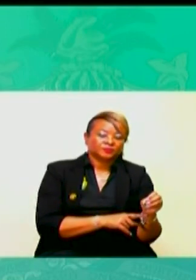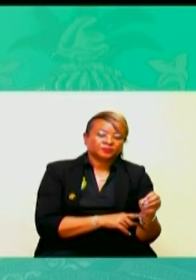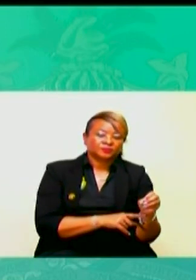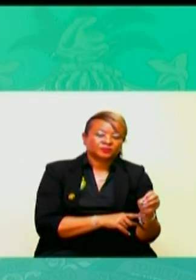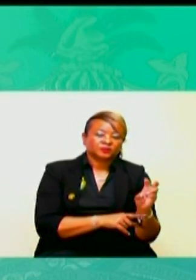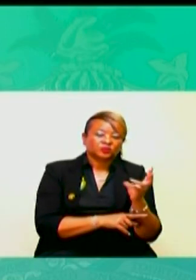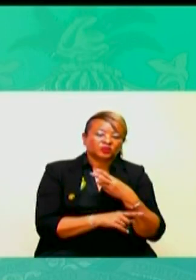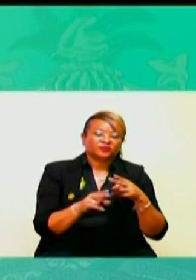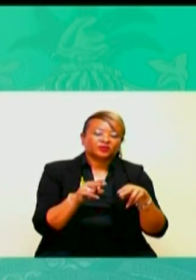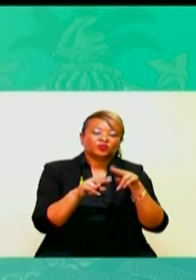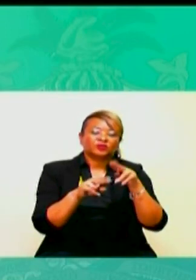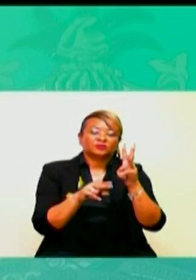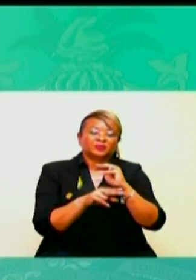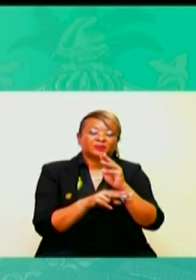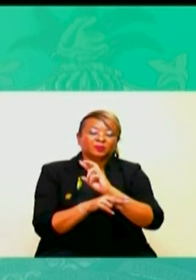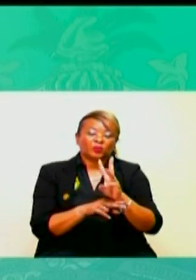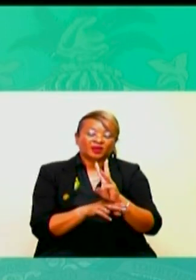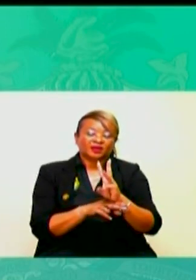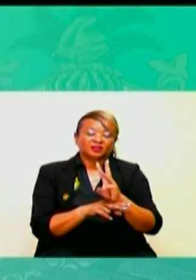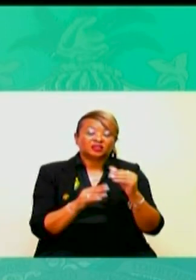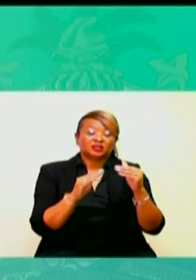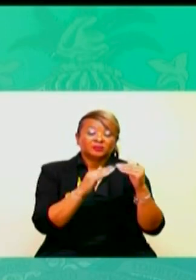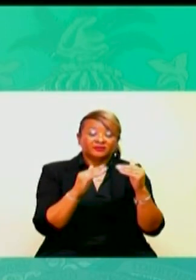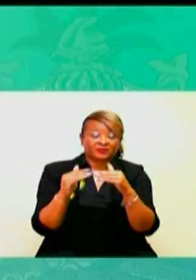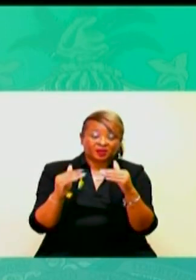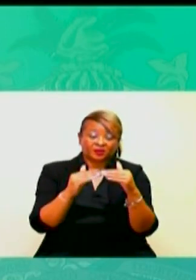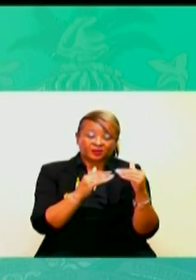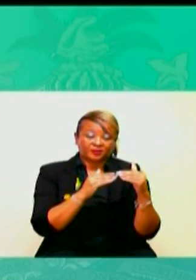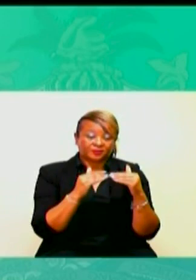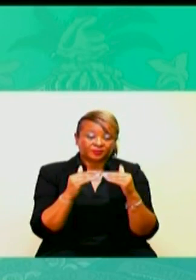We increased minimum wage. And to be fair, Madam Speaker,